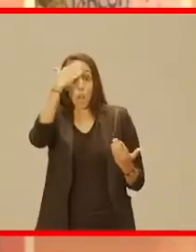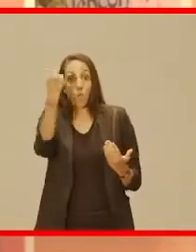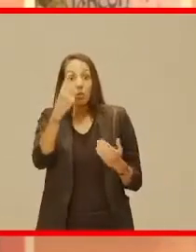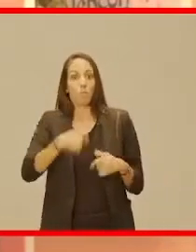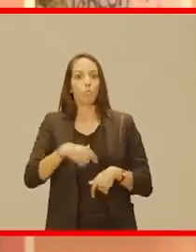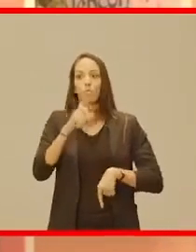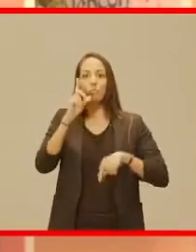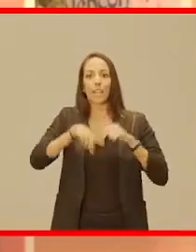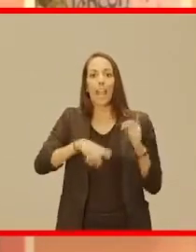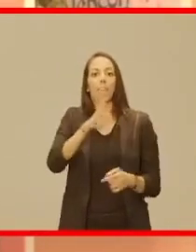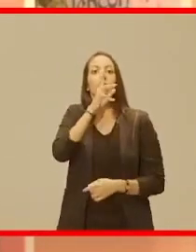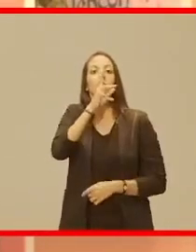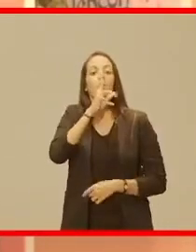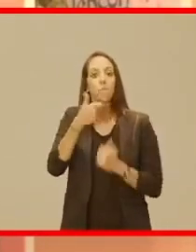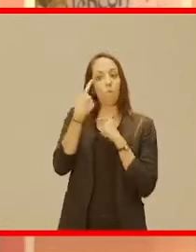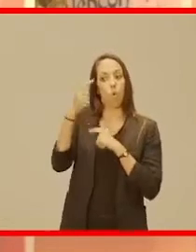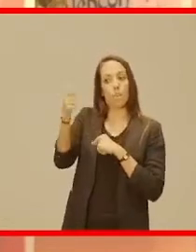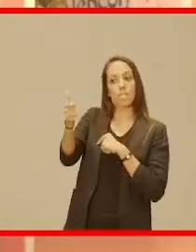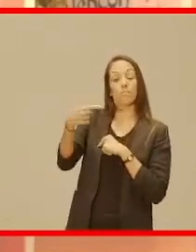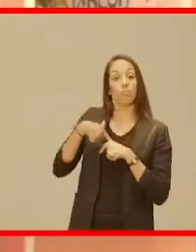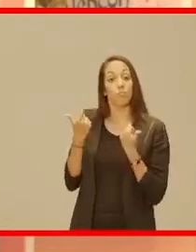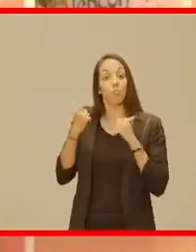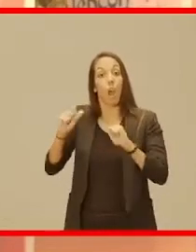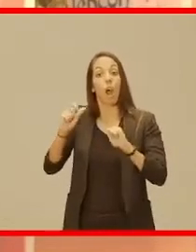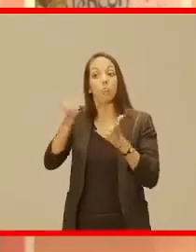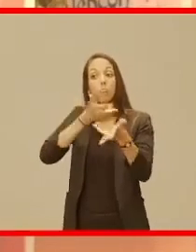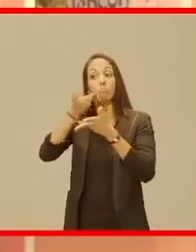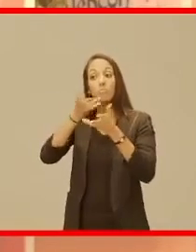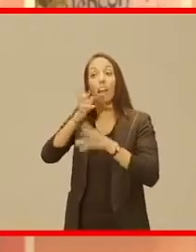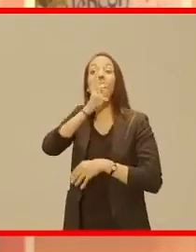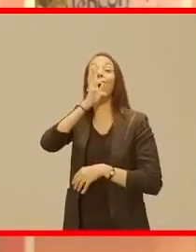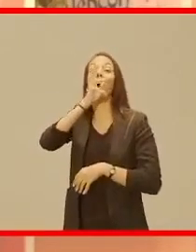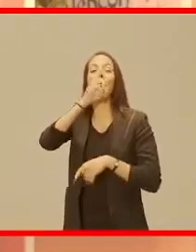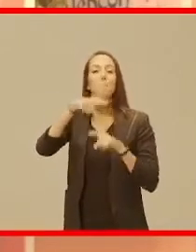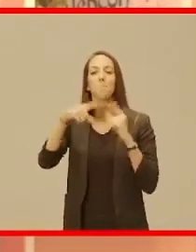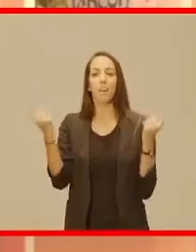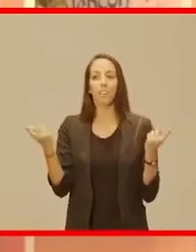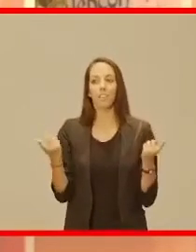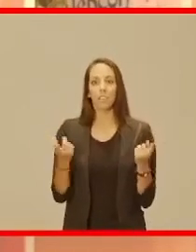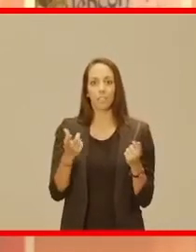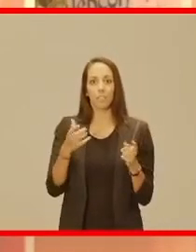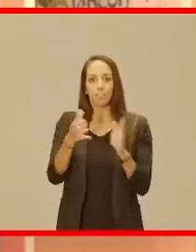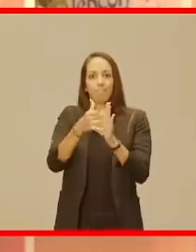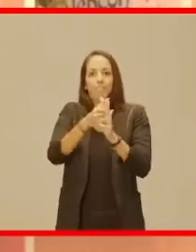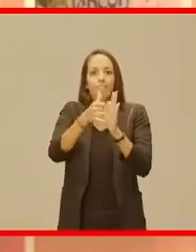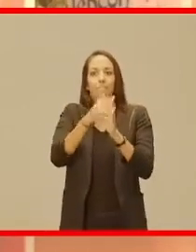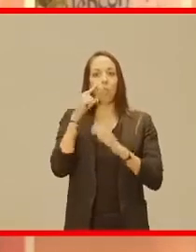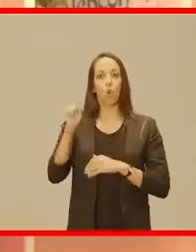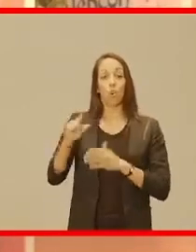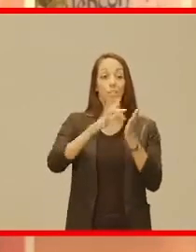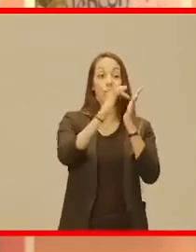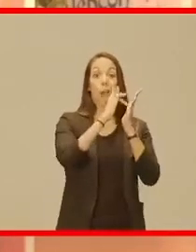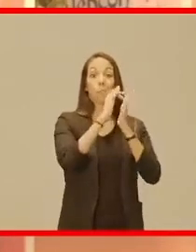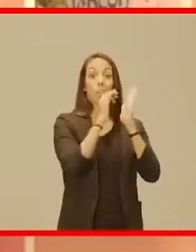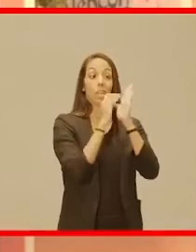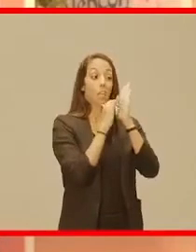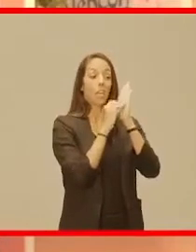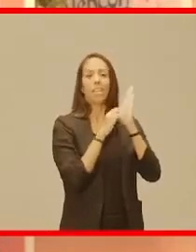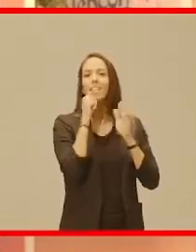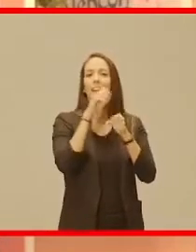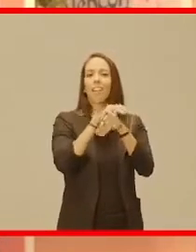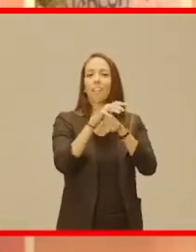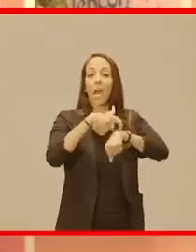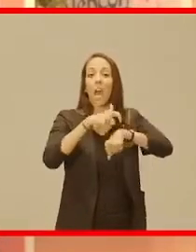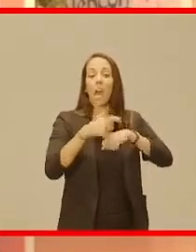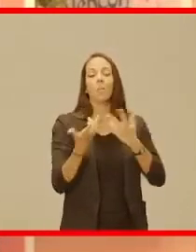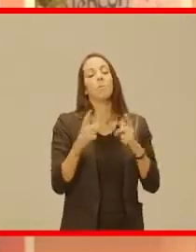you know, talk at all, but at least she tries to talk or tries to at least communicate through a tablet. And one of the things that really kind of gets